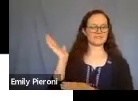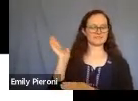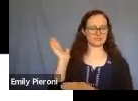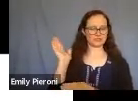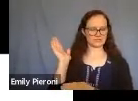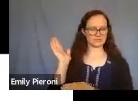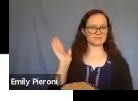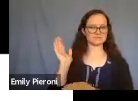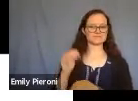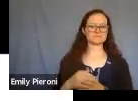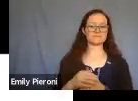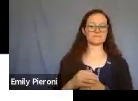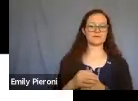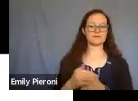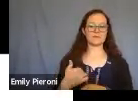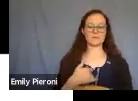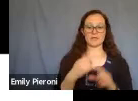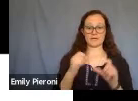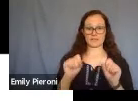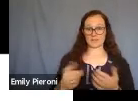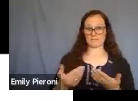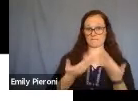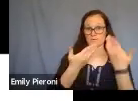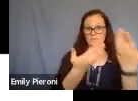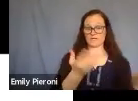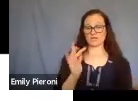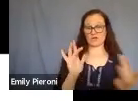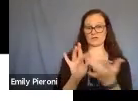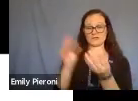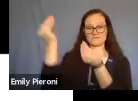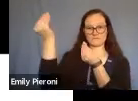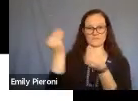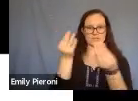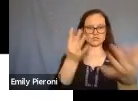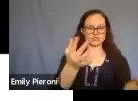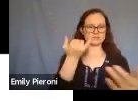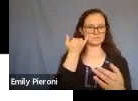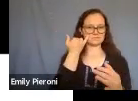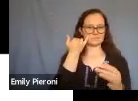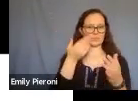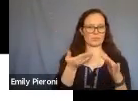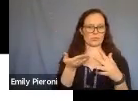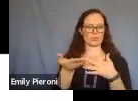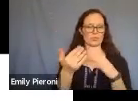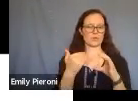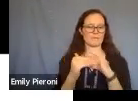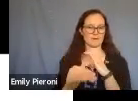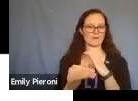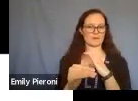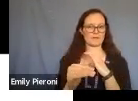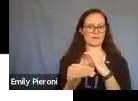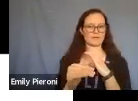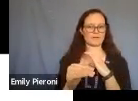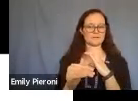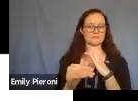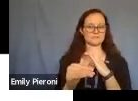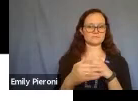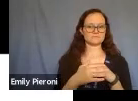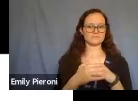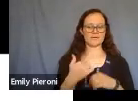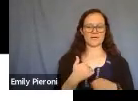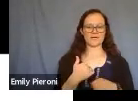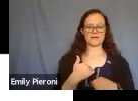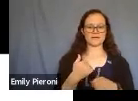We can provide our contact information by email. And I can go ahead and provide that to Mr.